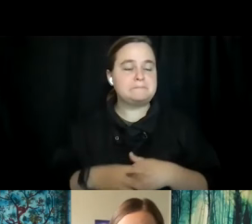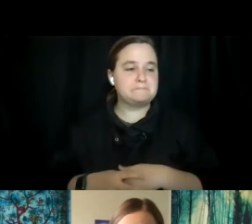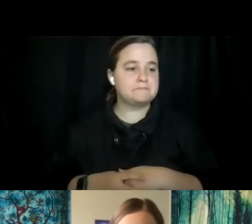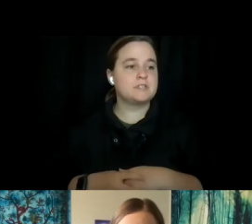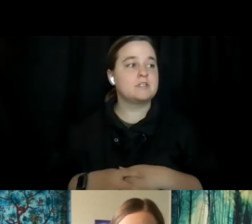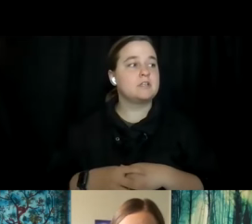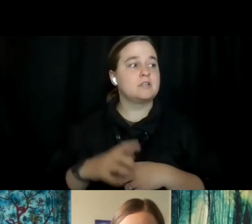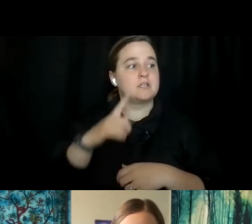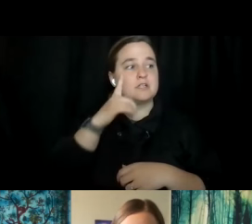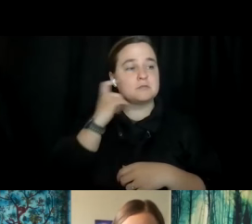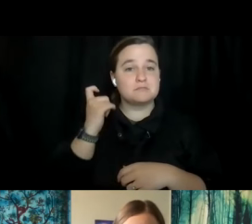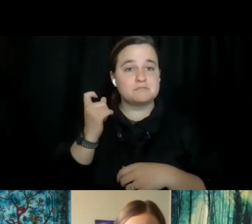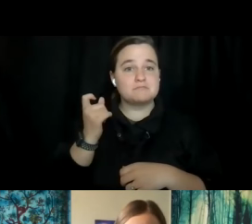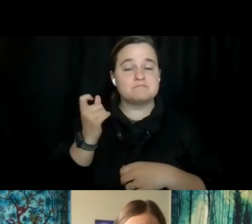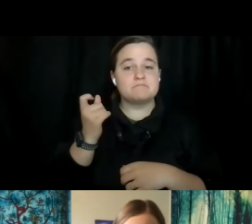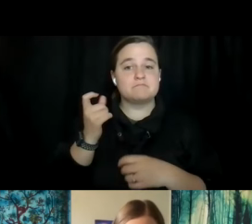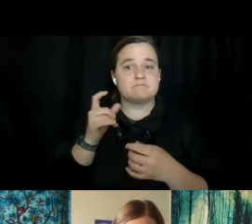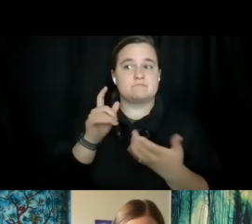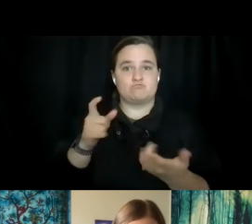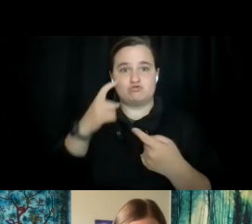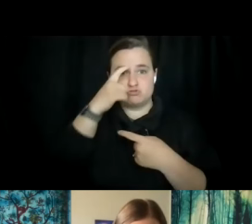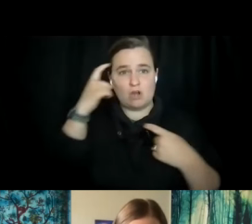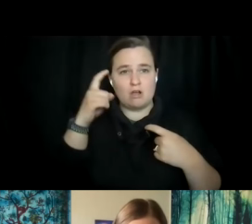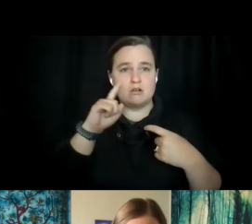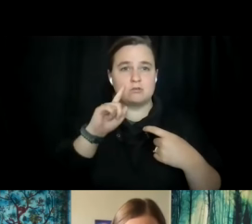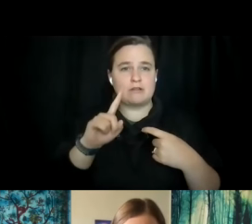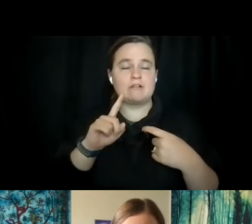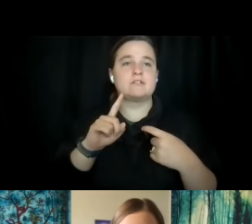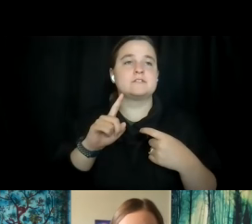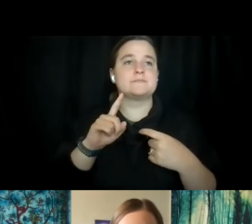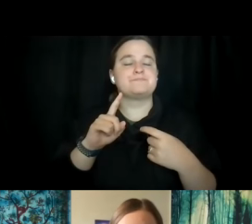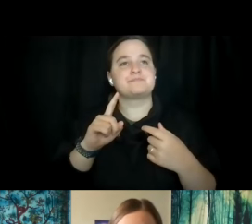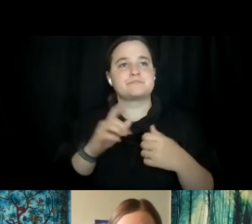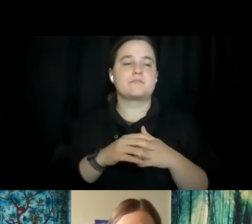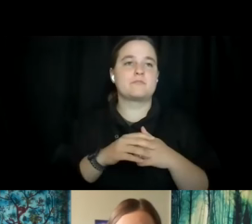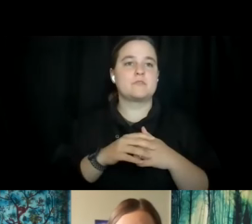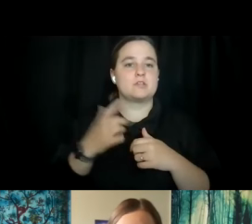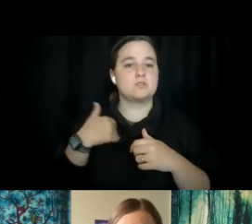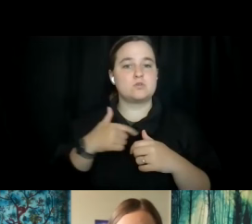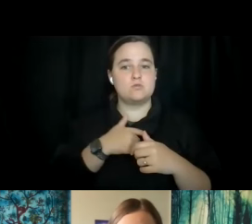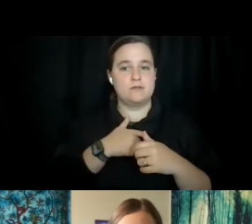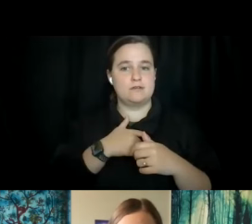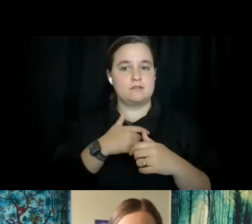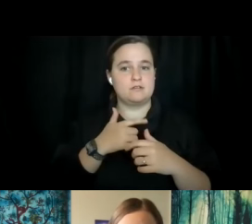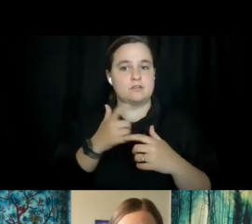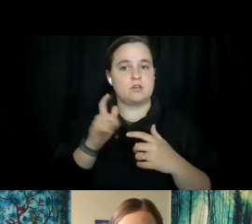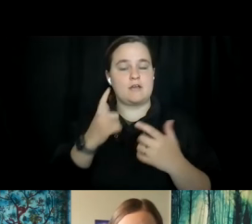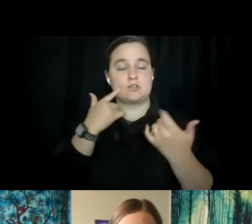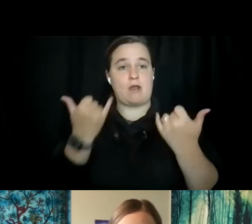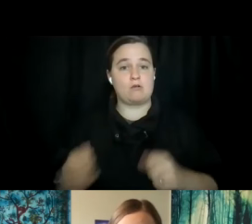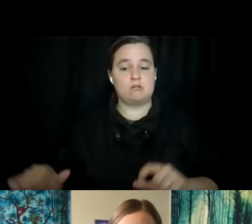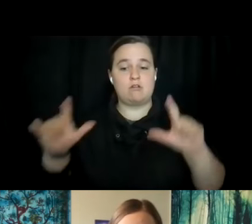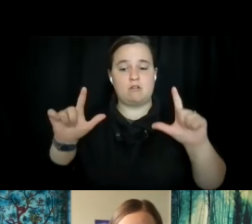Because the thing about trauma, I guess, so we must enter a lens that there's